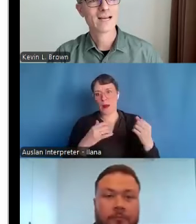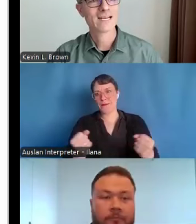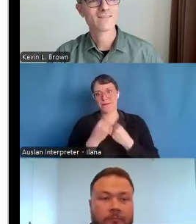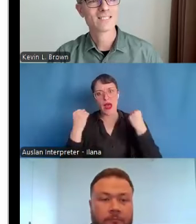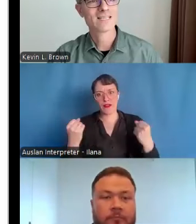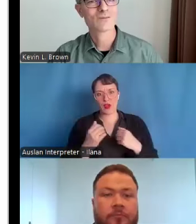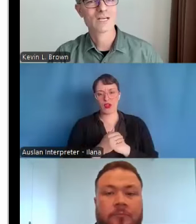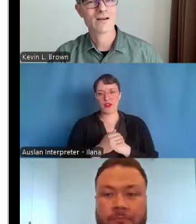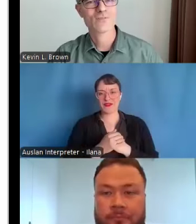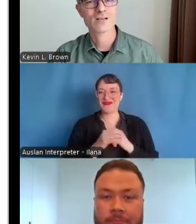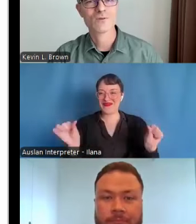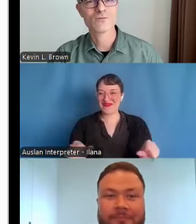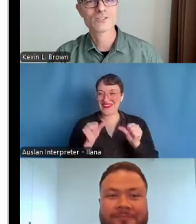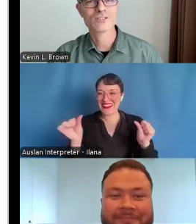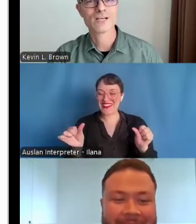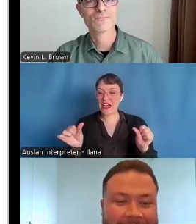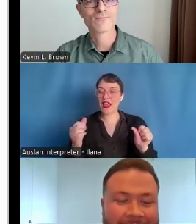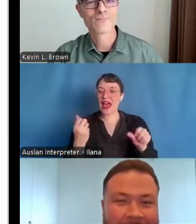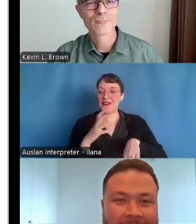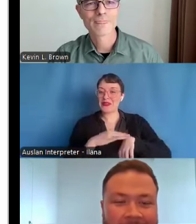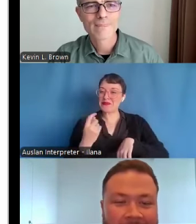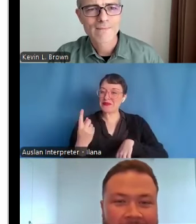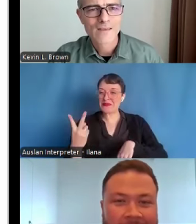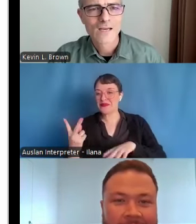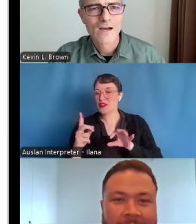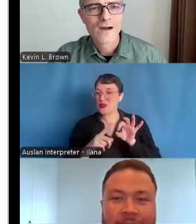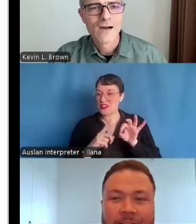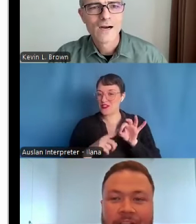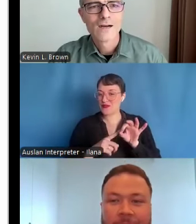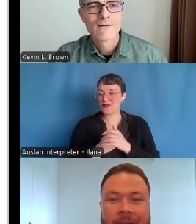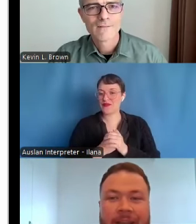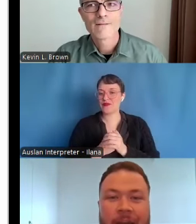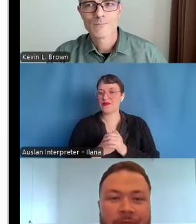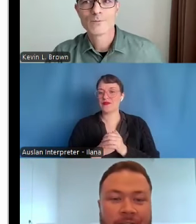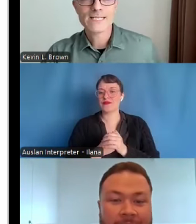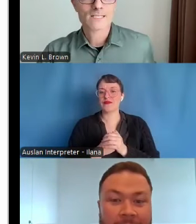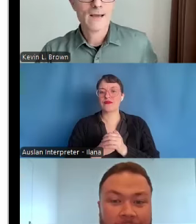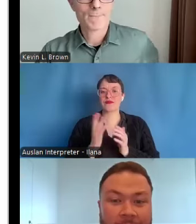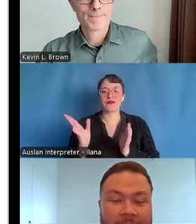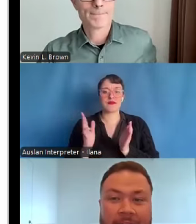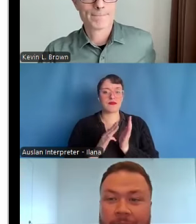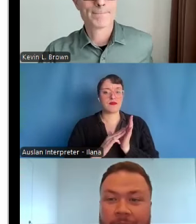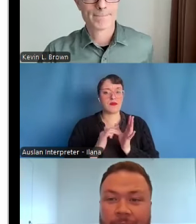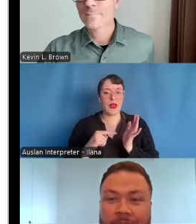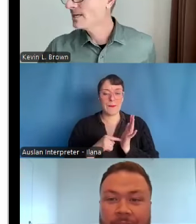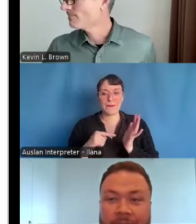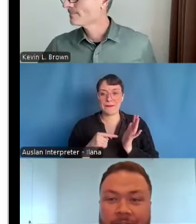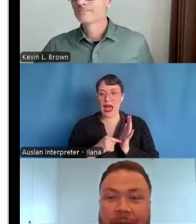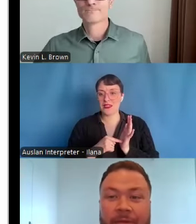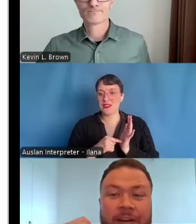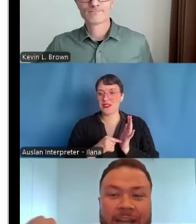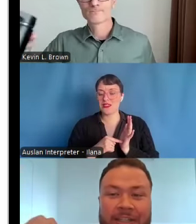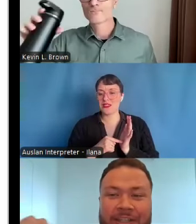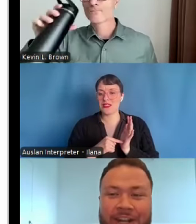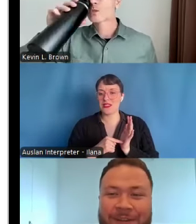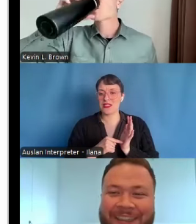All right, let's take some time for a couple of questions here. Kevin, I'll jump in now. We've just got a Please, yeah, couple with thank a you. couple